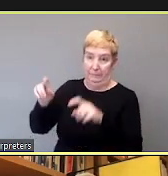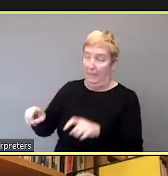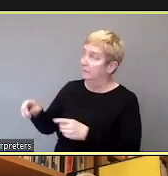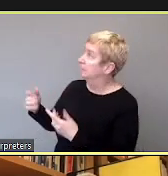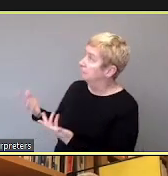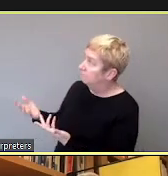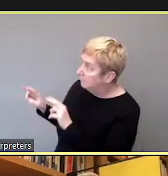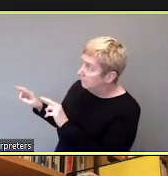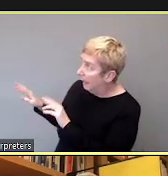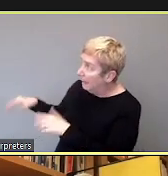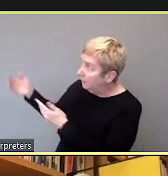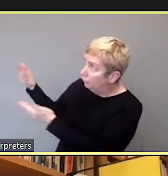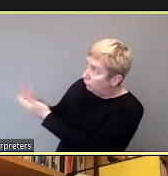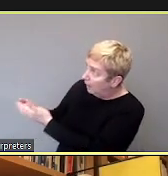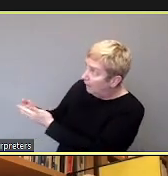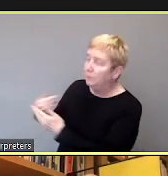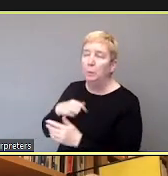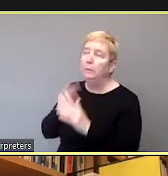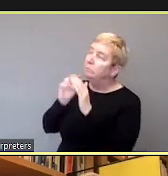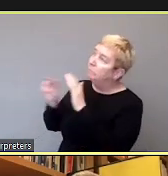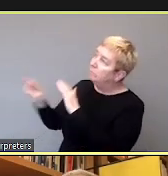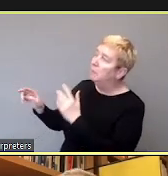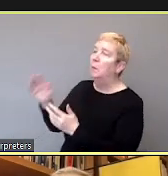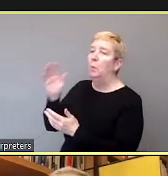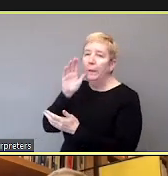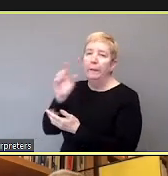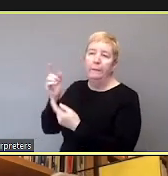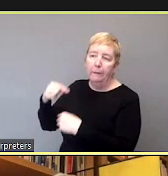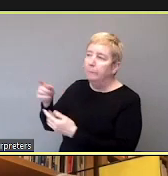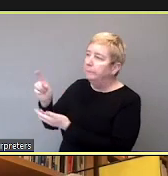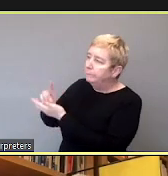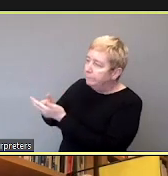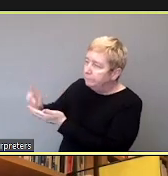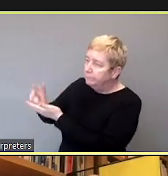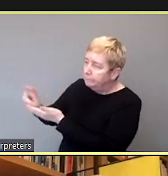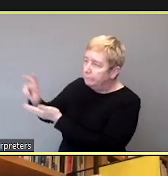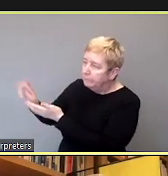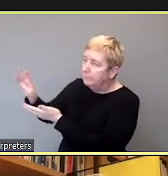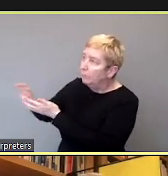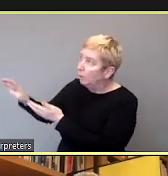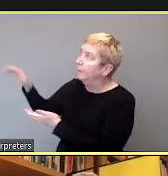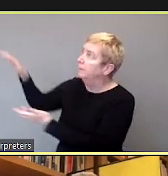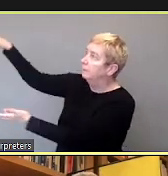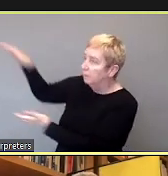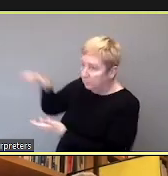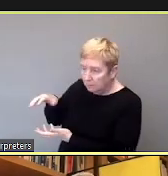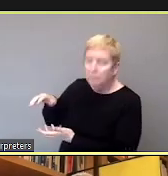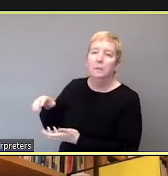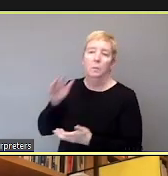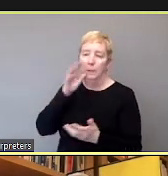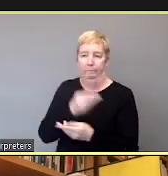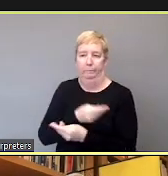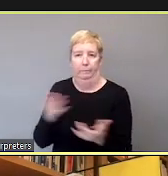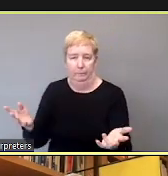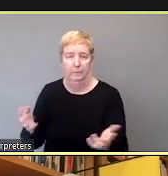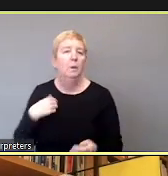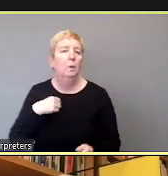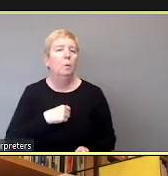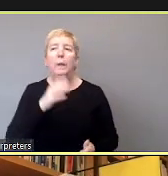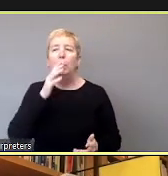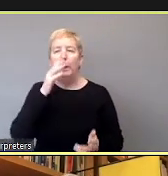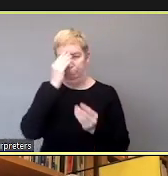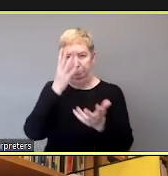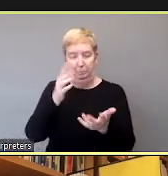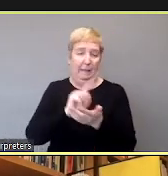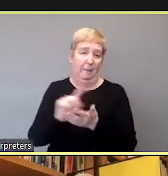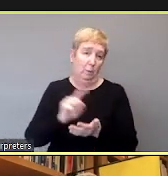far, should be coming throughout the next 2 to 4 weeks. And we will start updating this information, and we can tell you every